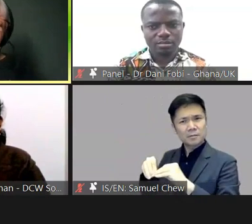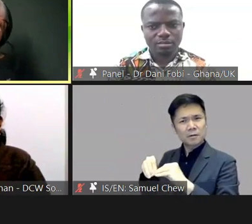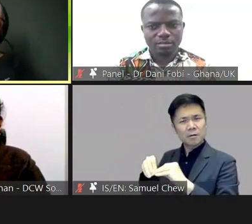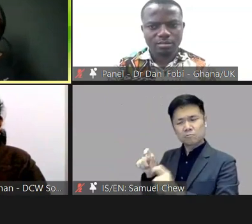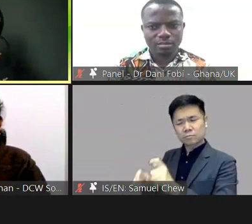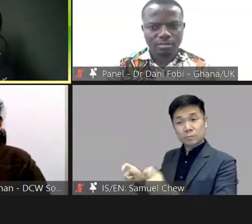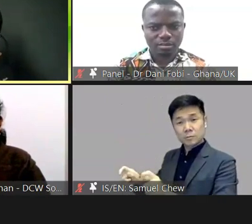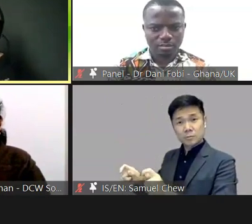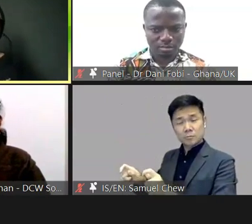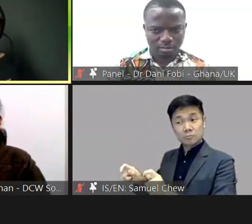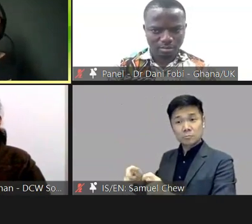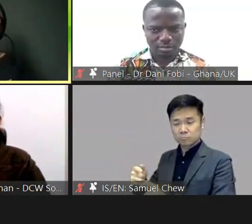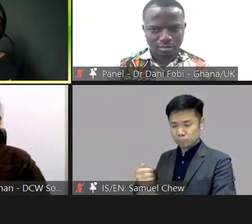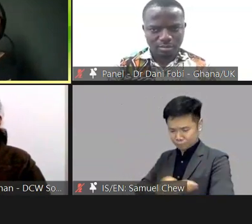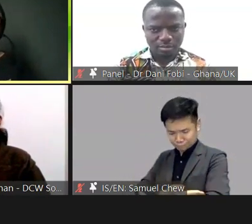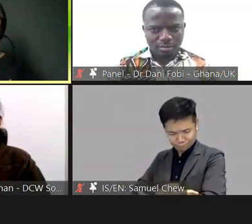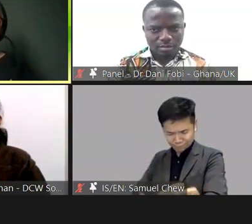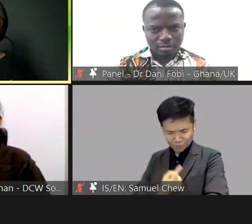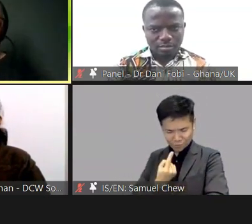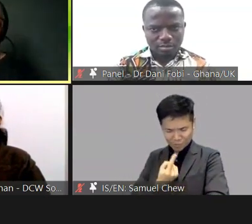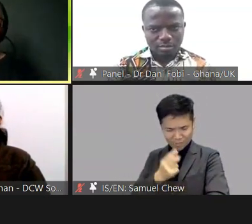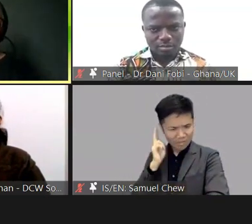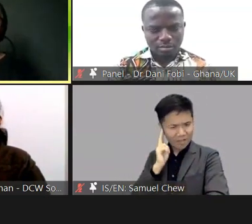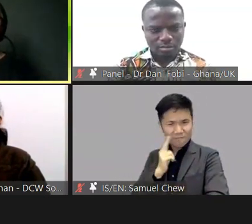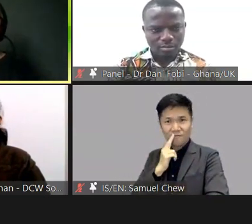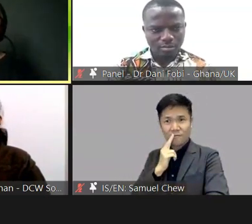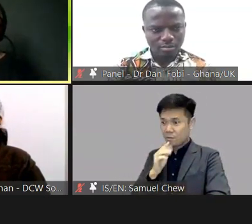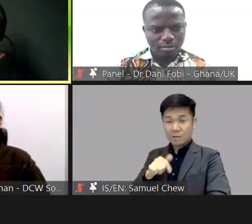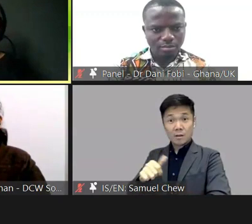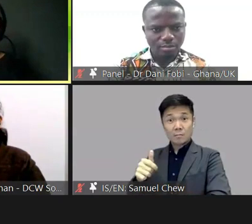person, what are some of the challenges of that?